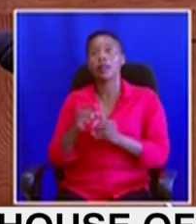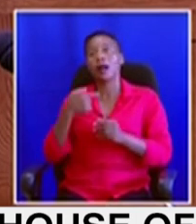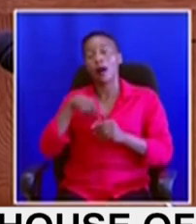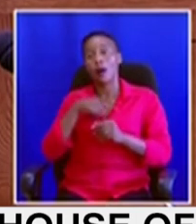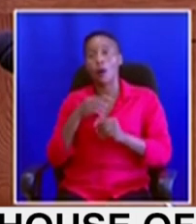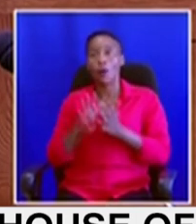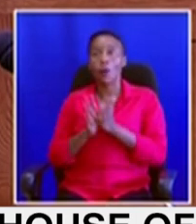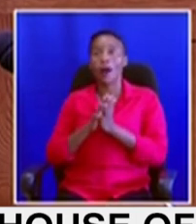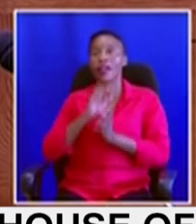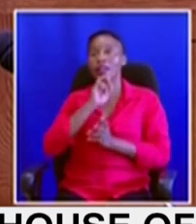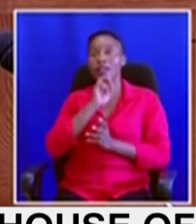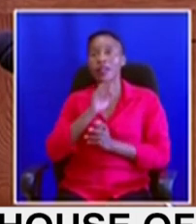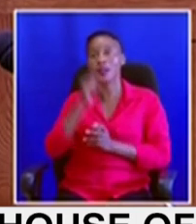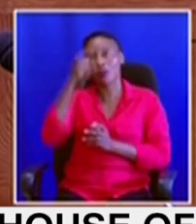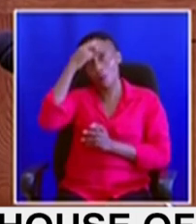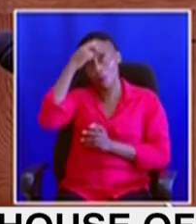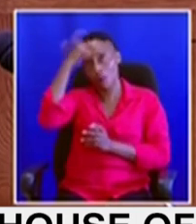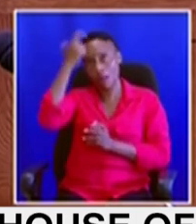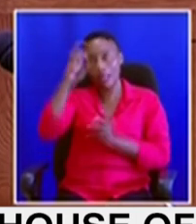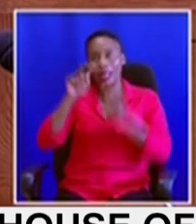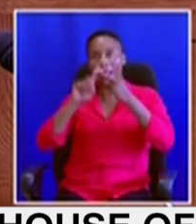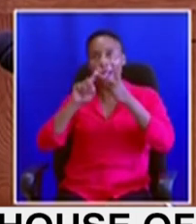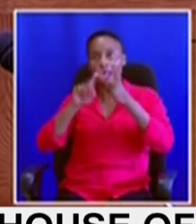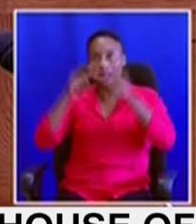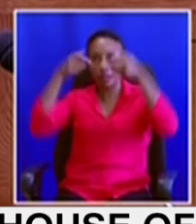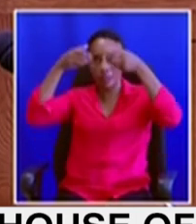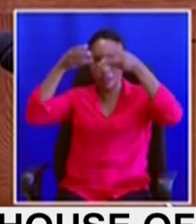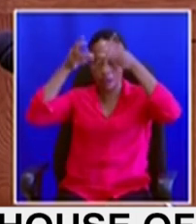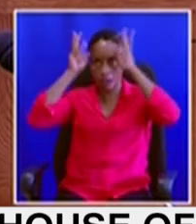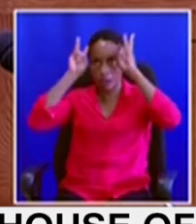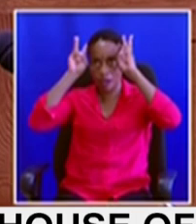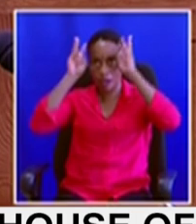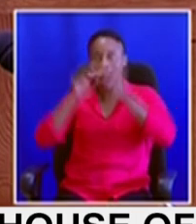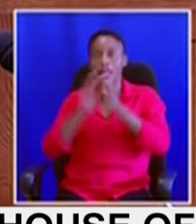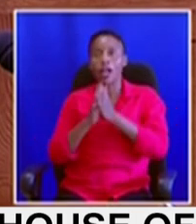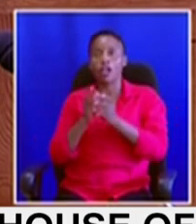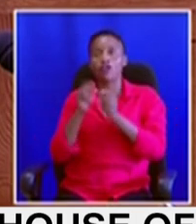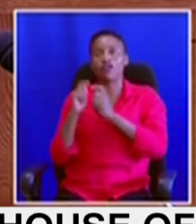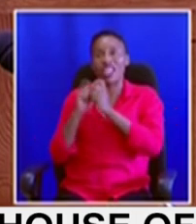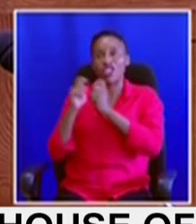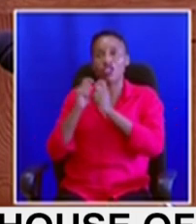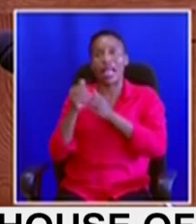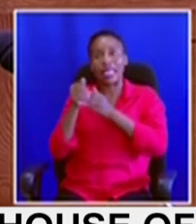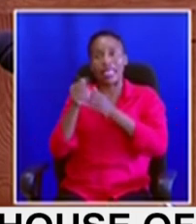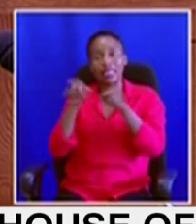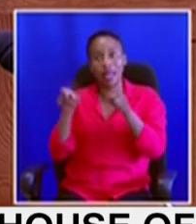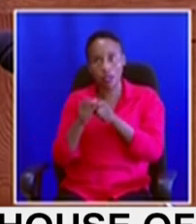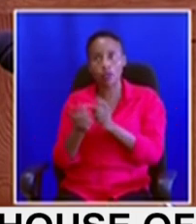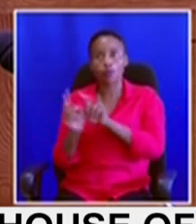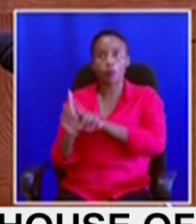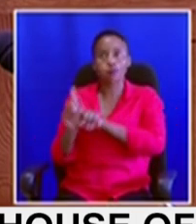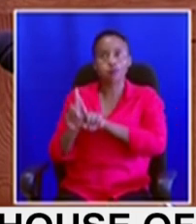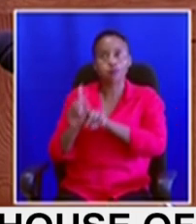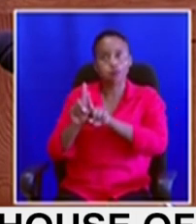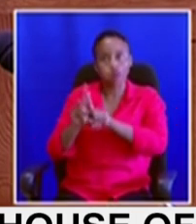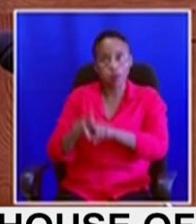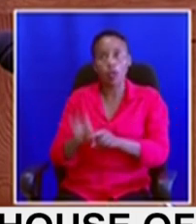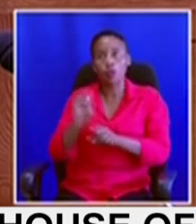and traditional leaders, to embark on this as a project so that